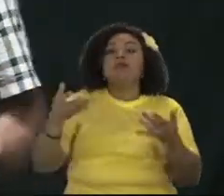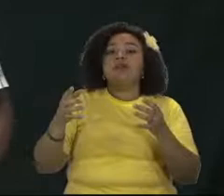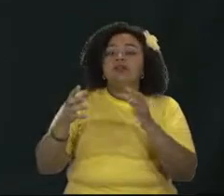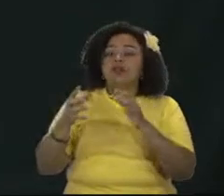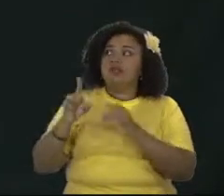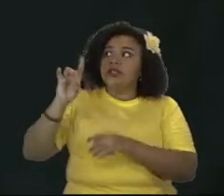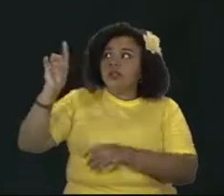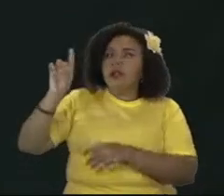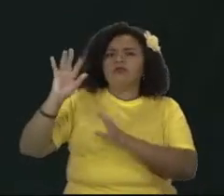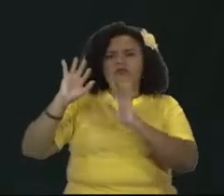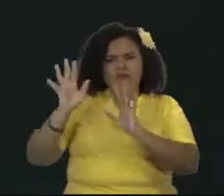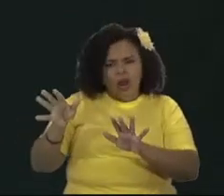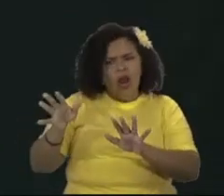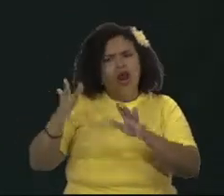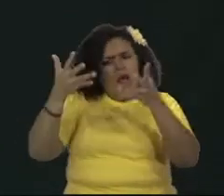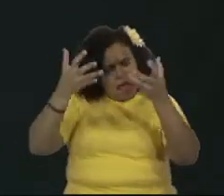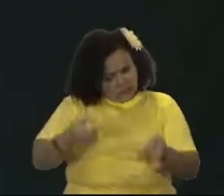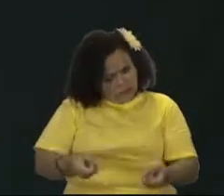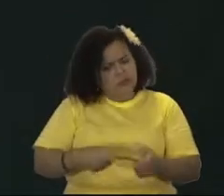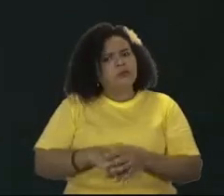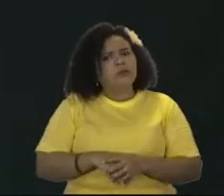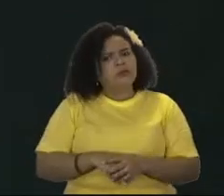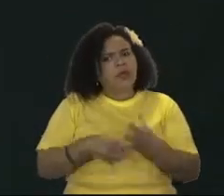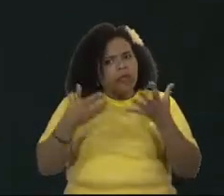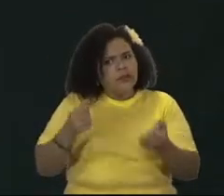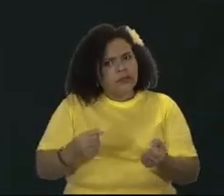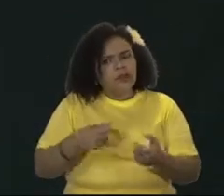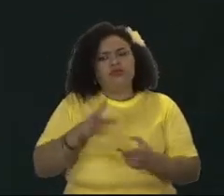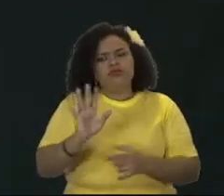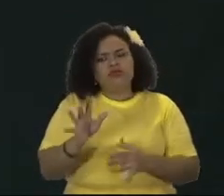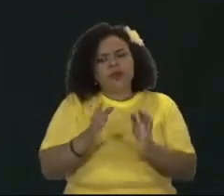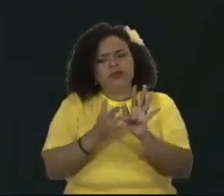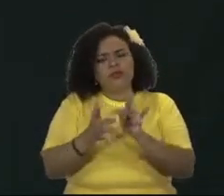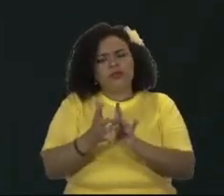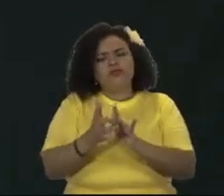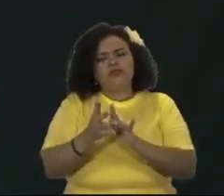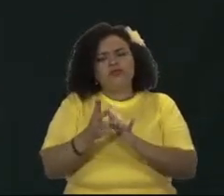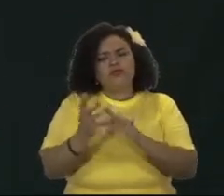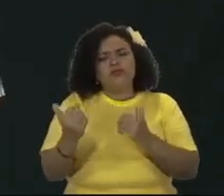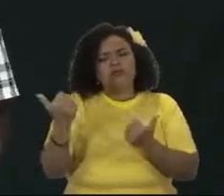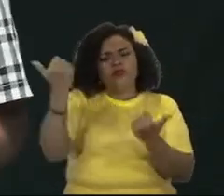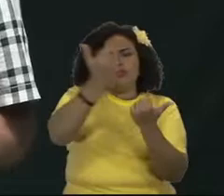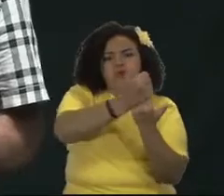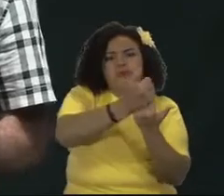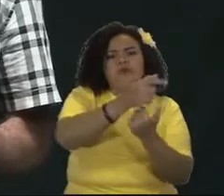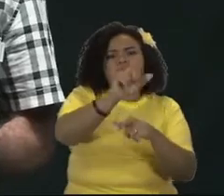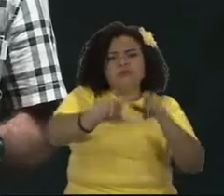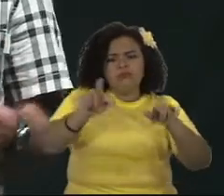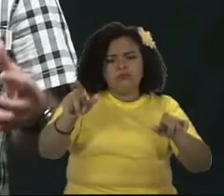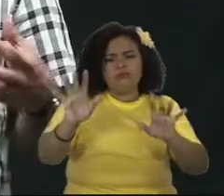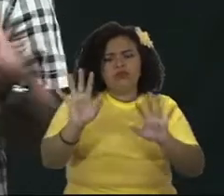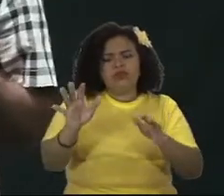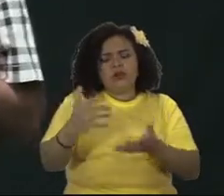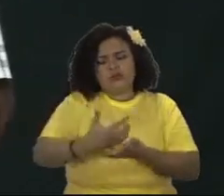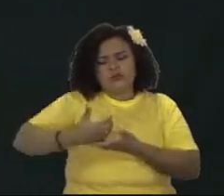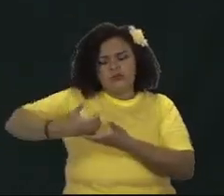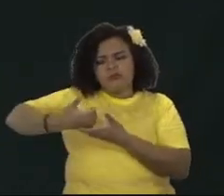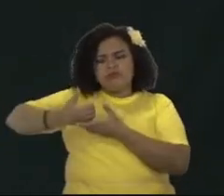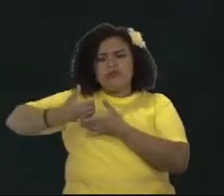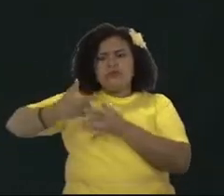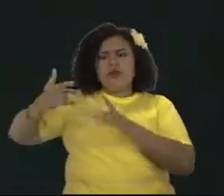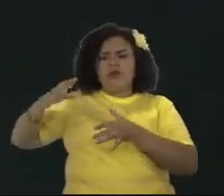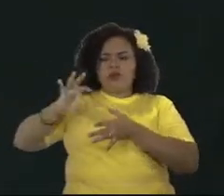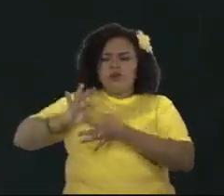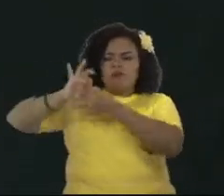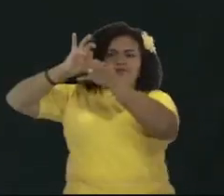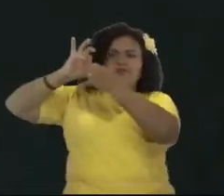the bill that has been paid. And each one of those who believe and who does not believe,